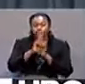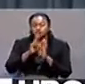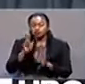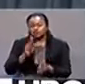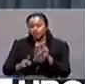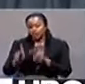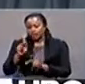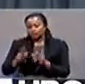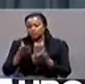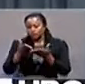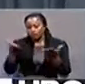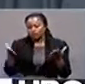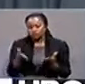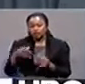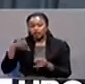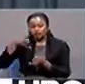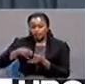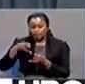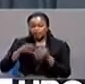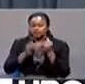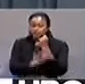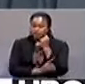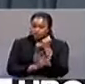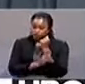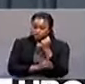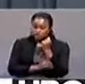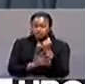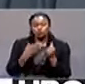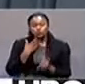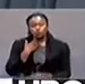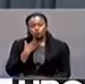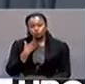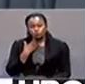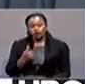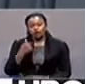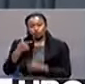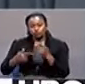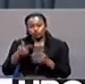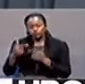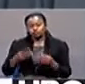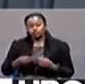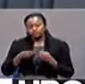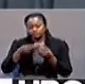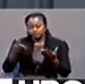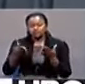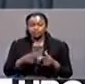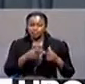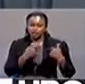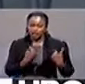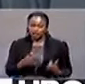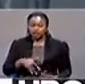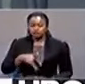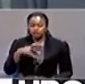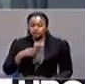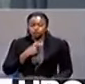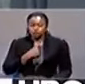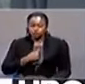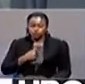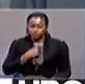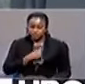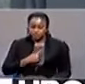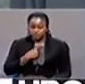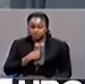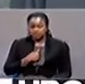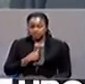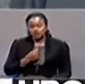people of Kabale Diocese, we want to extend our heartfelt condolences to